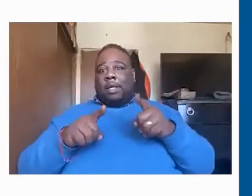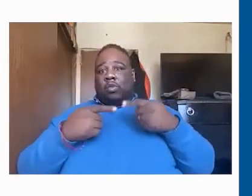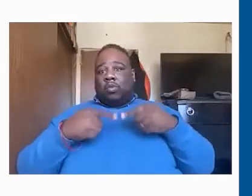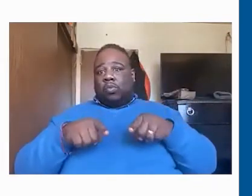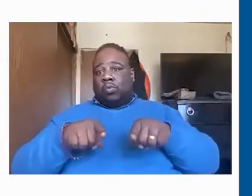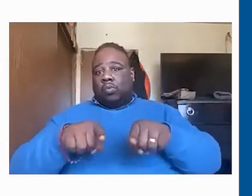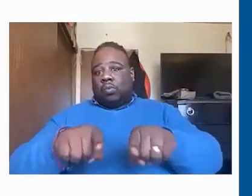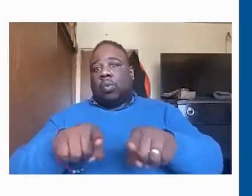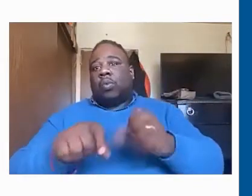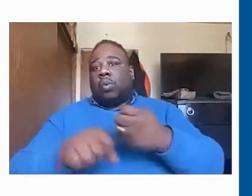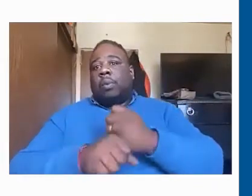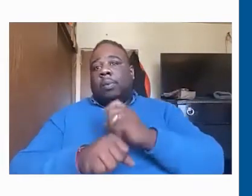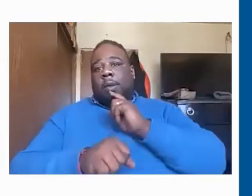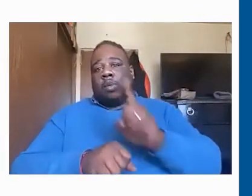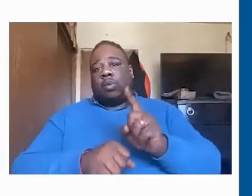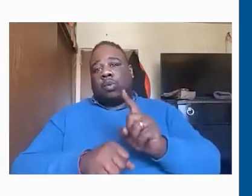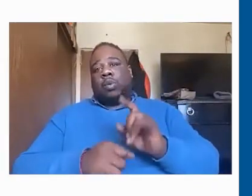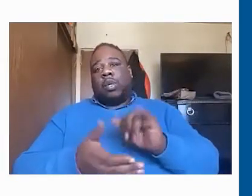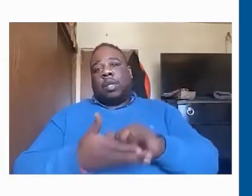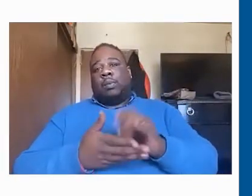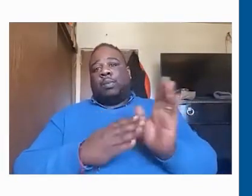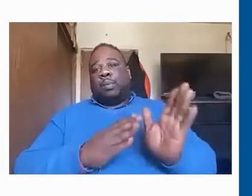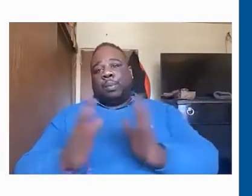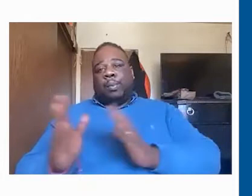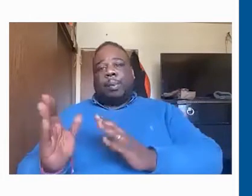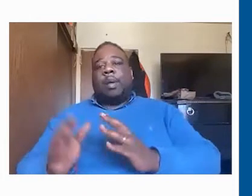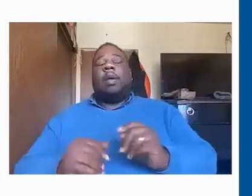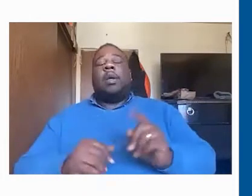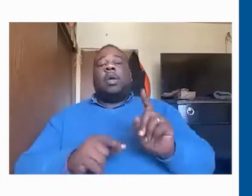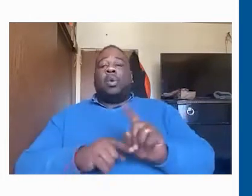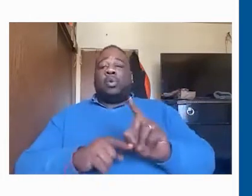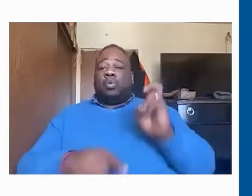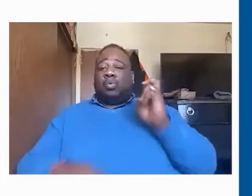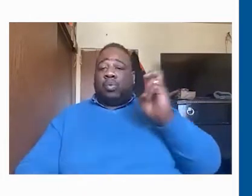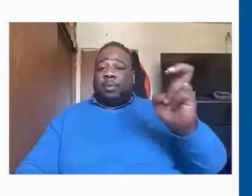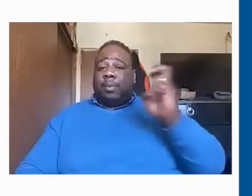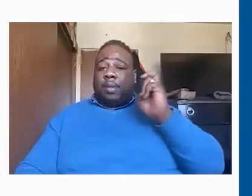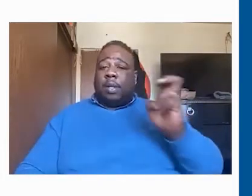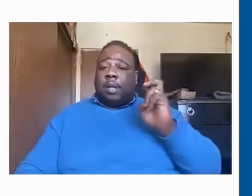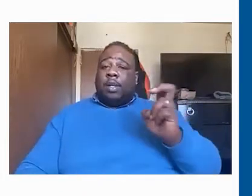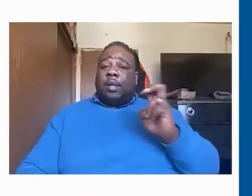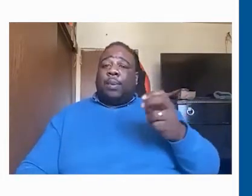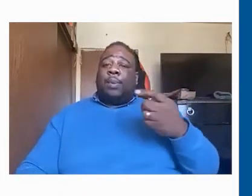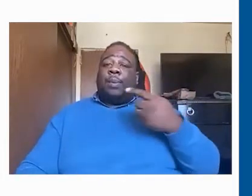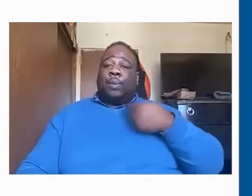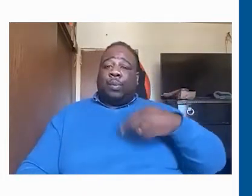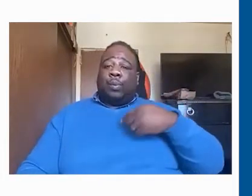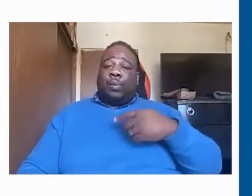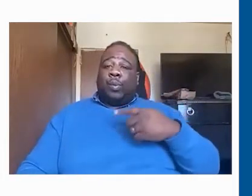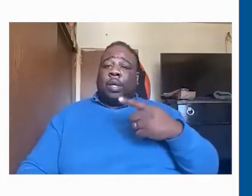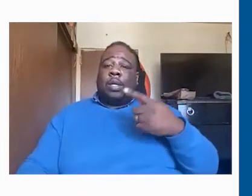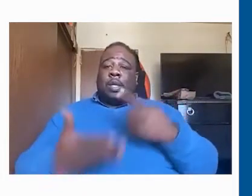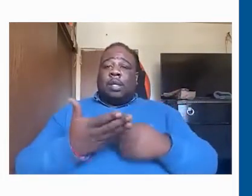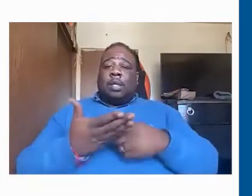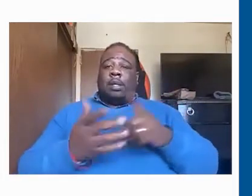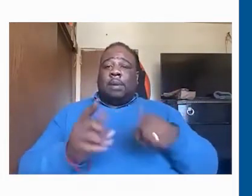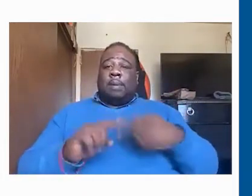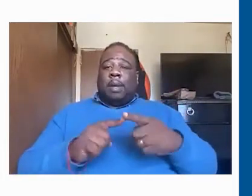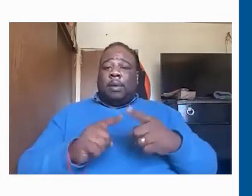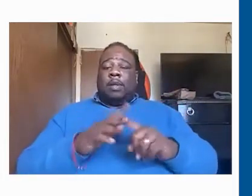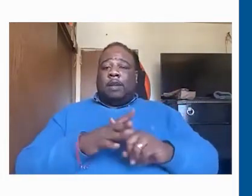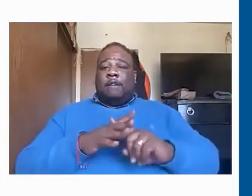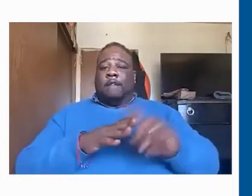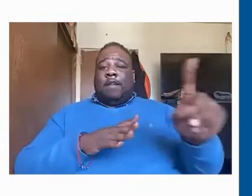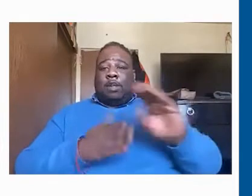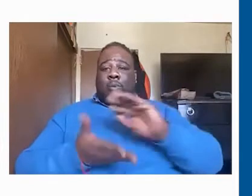Transportation is a huge thing, as far as, so I've talked a lot about evacuation centers and knowing your zone as far as what zone you